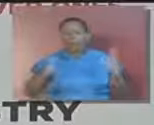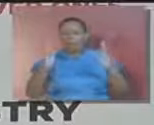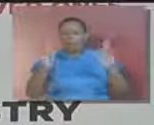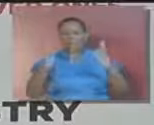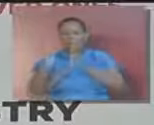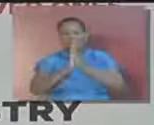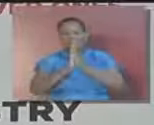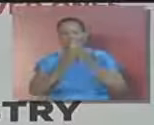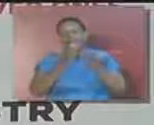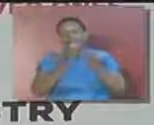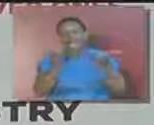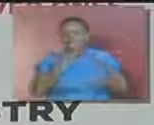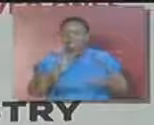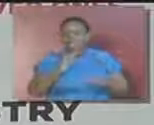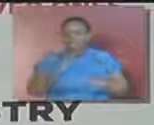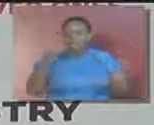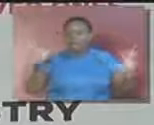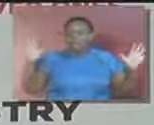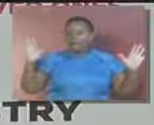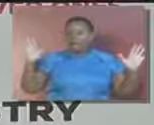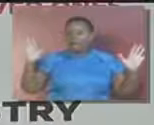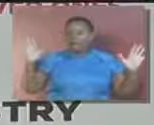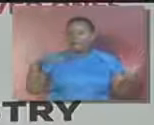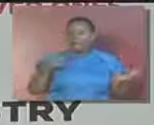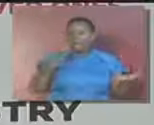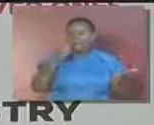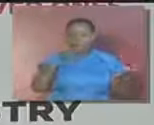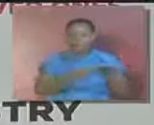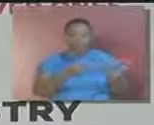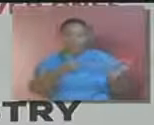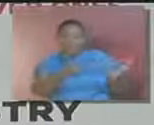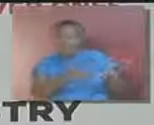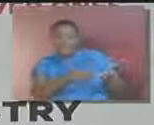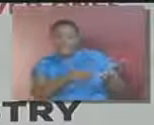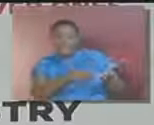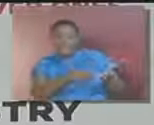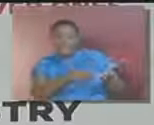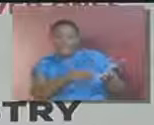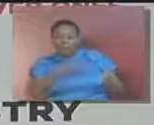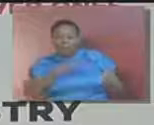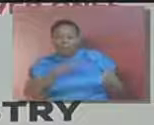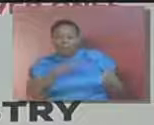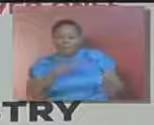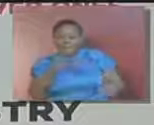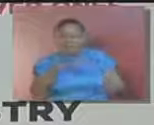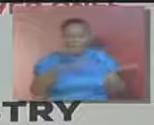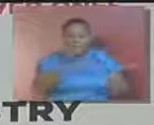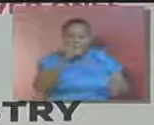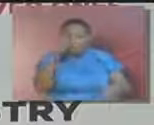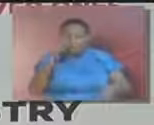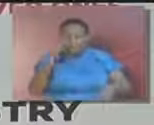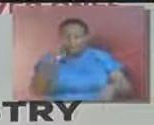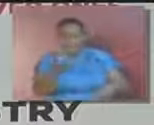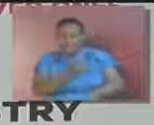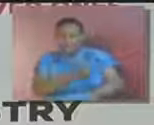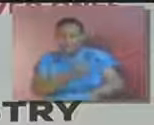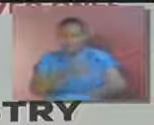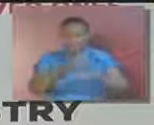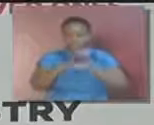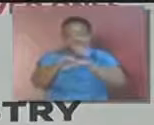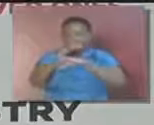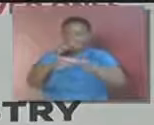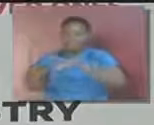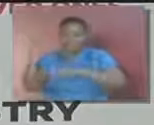ago, in the face of no evidence, that the person in San Fernando, which is